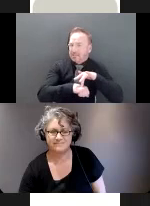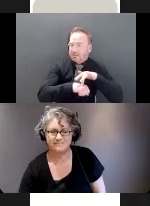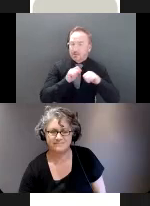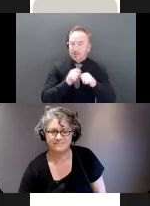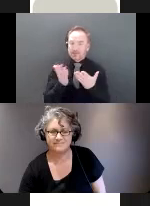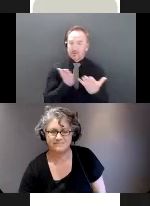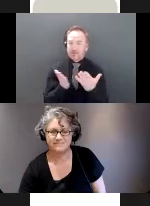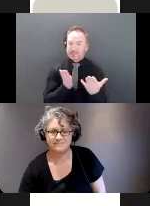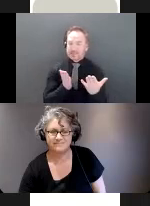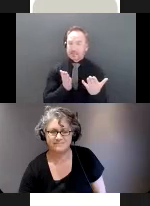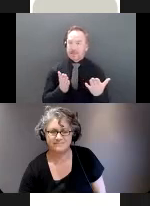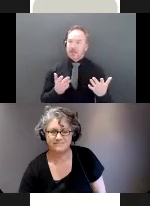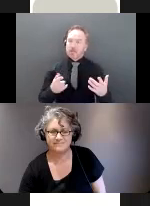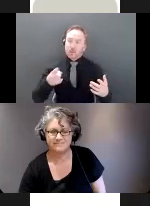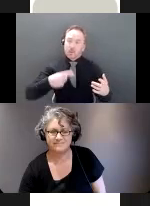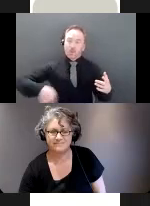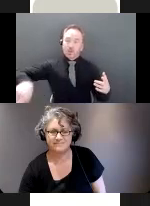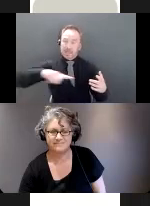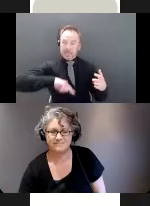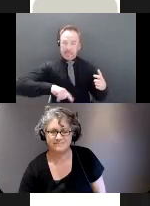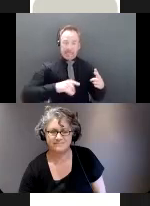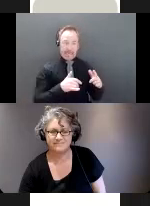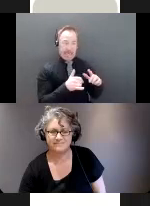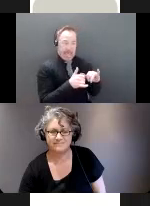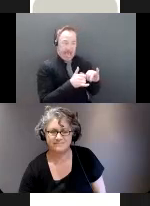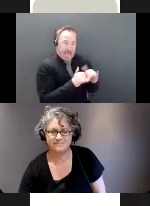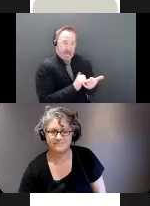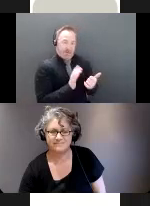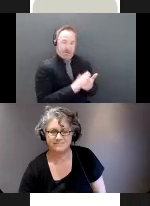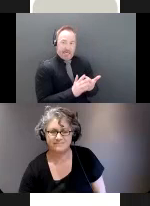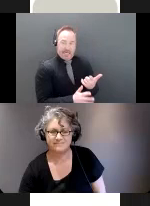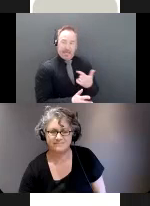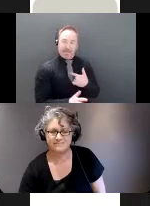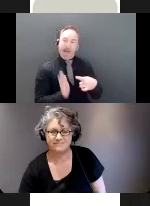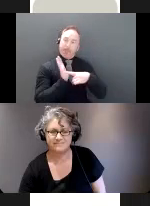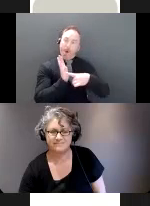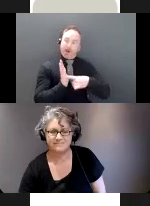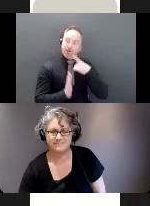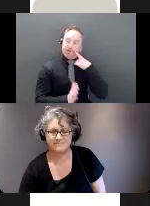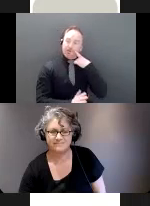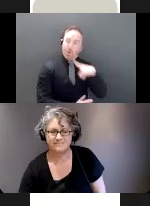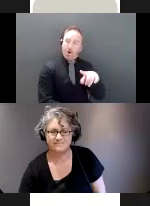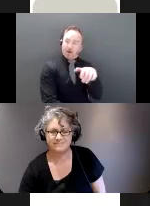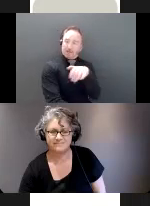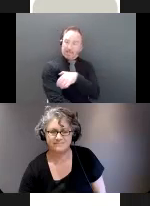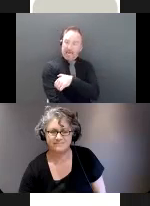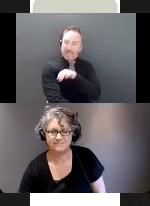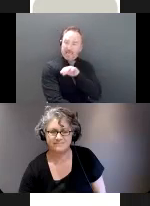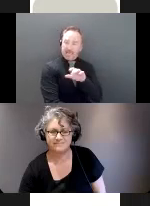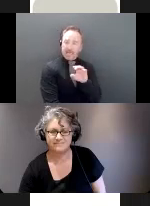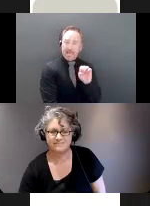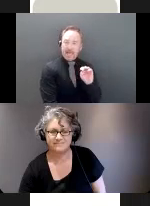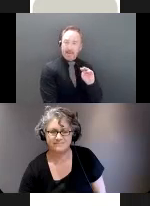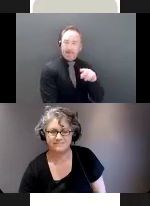really kind of take the empowerment model and apply it differently? So older women have